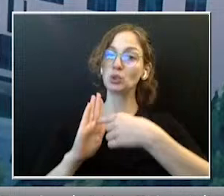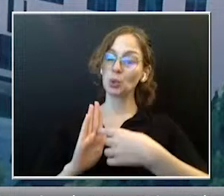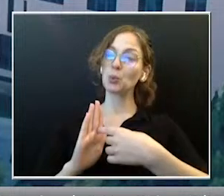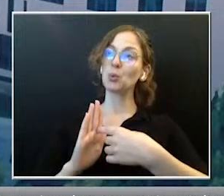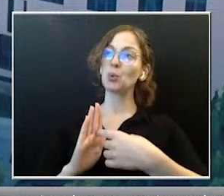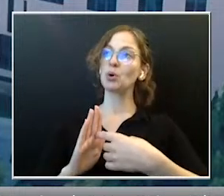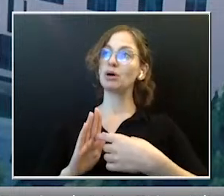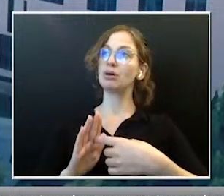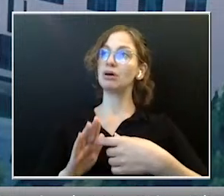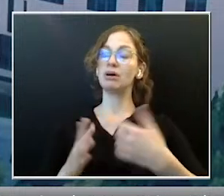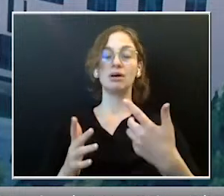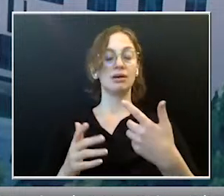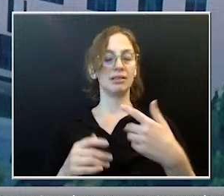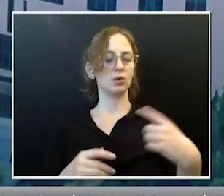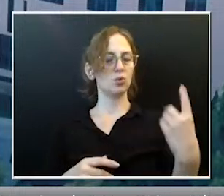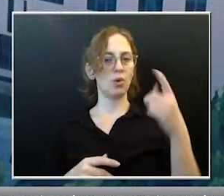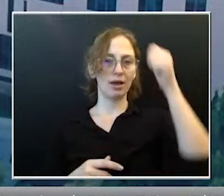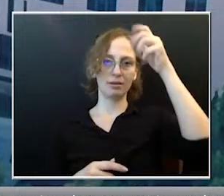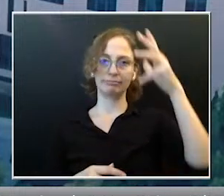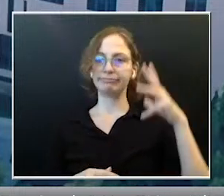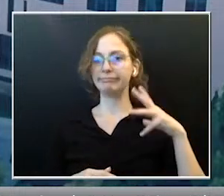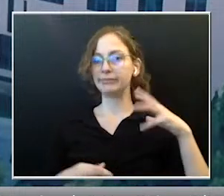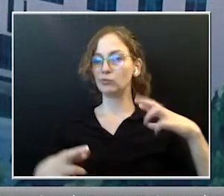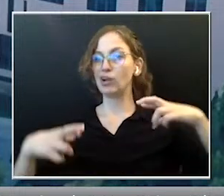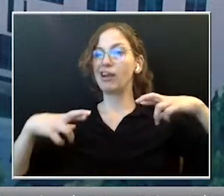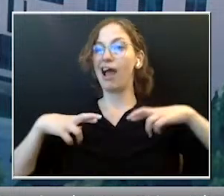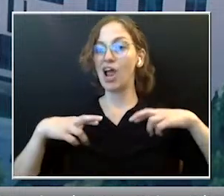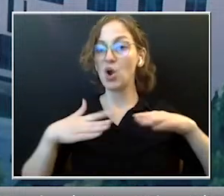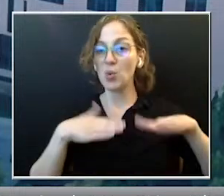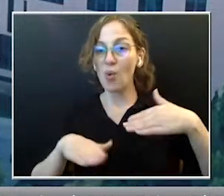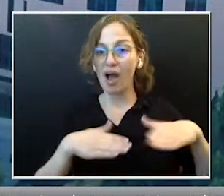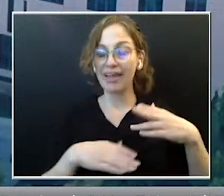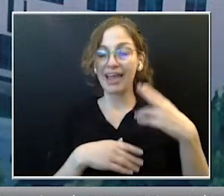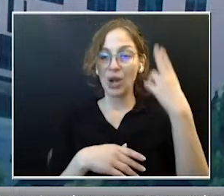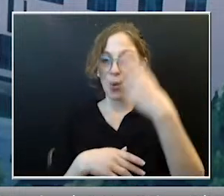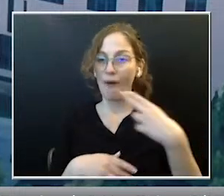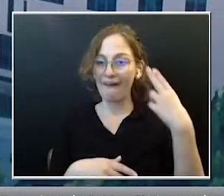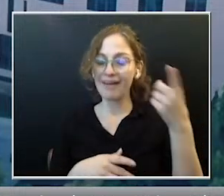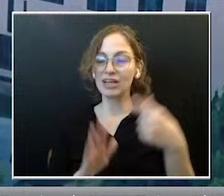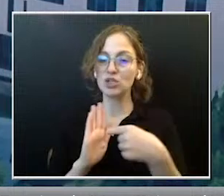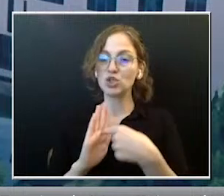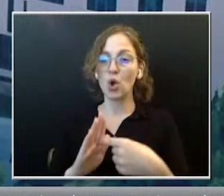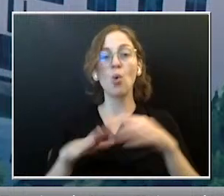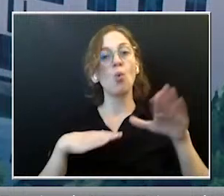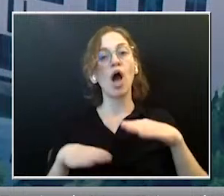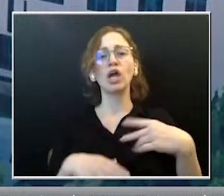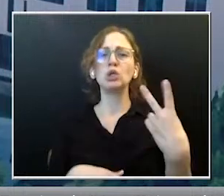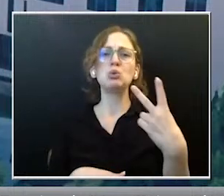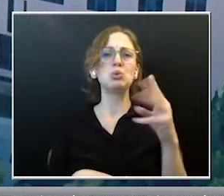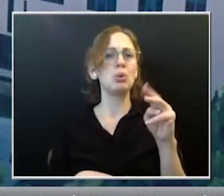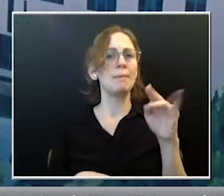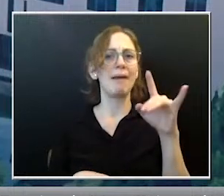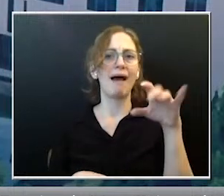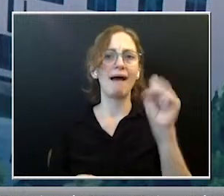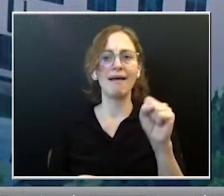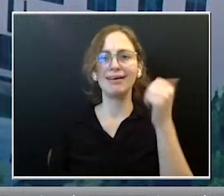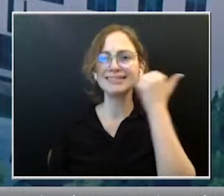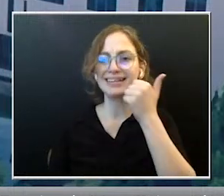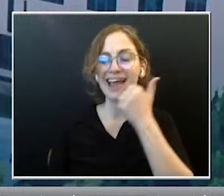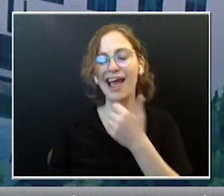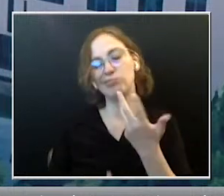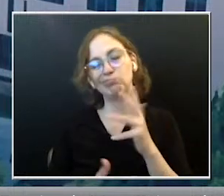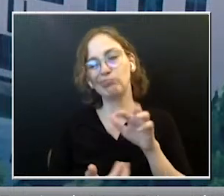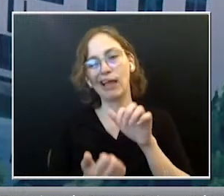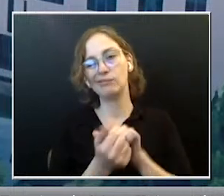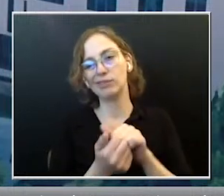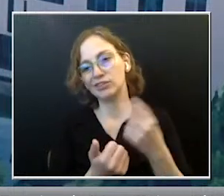in Hawaii that showed that walking 2 miles a day on the average, which relates to 30 minutes, that's a couple, 3 hours a